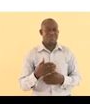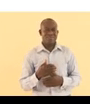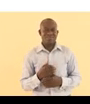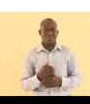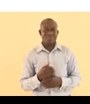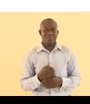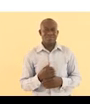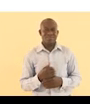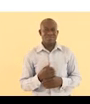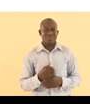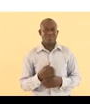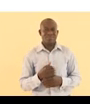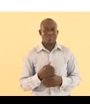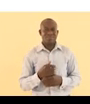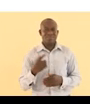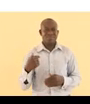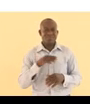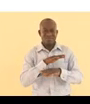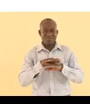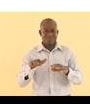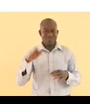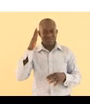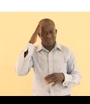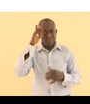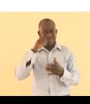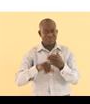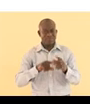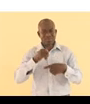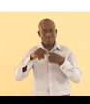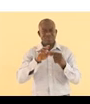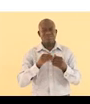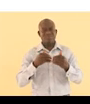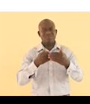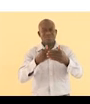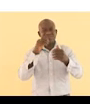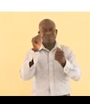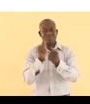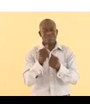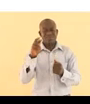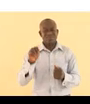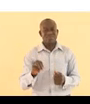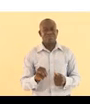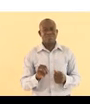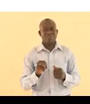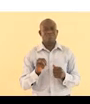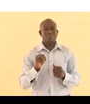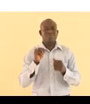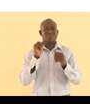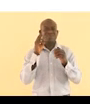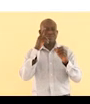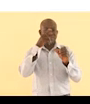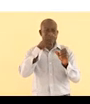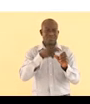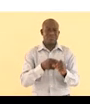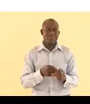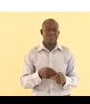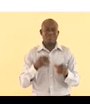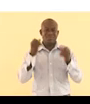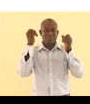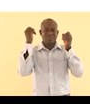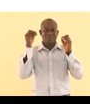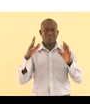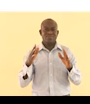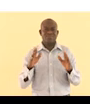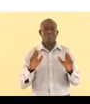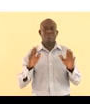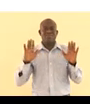Next, we don't know what's going on with him. What's wrong with him? We heard that you perform many miracles elsewhere. Why don't you